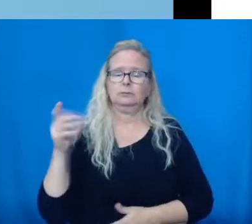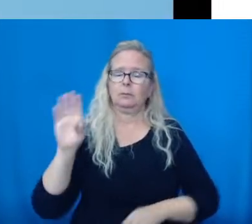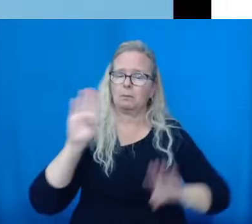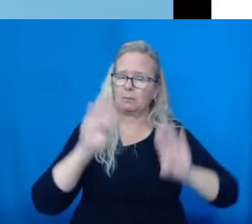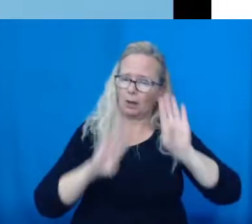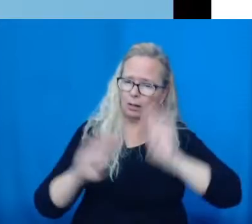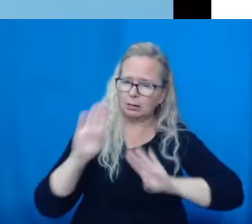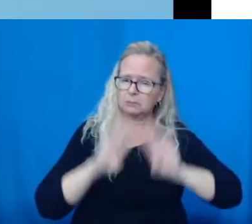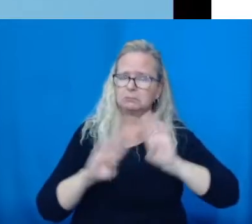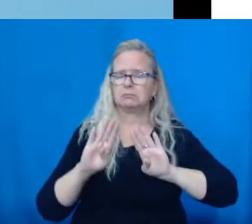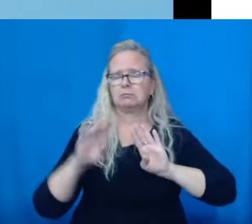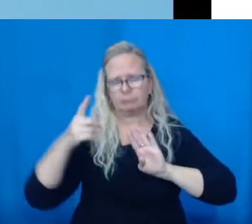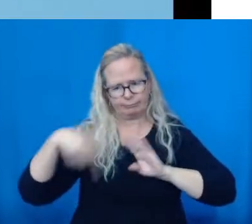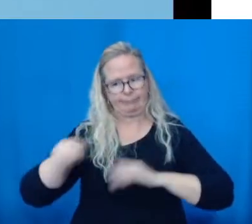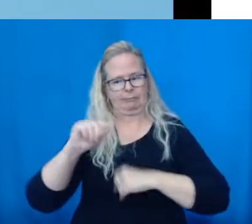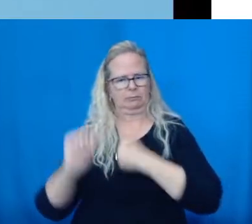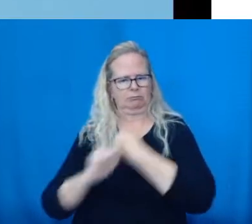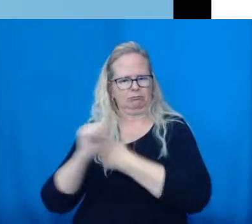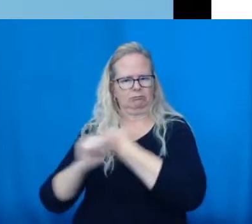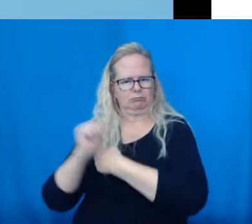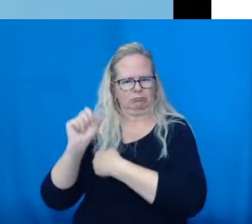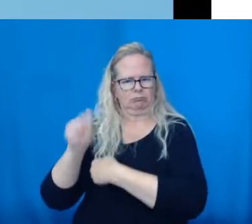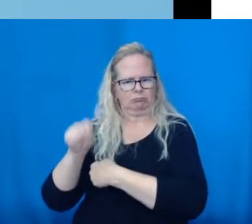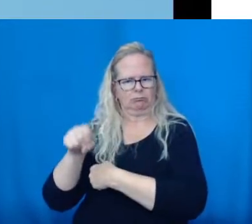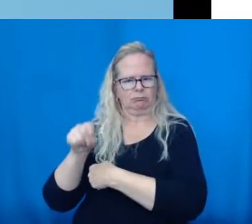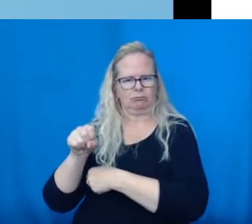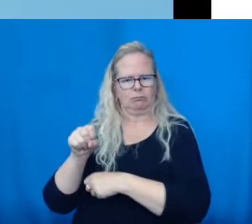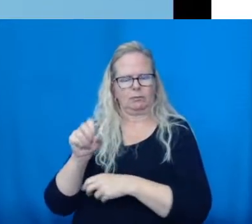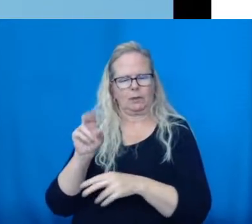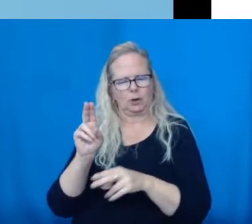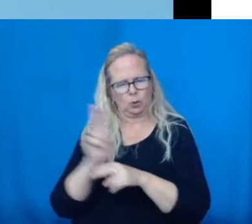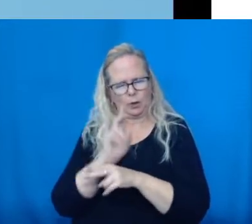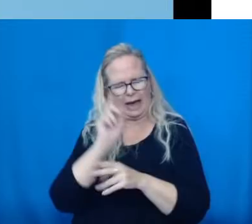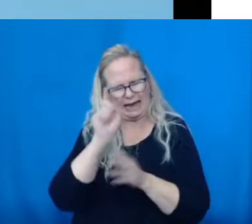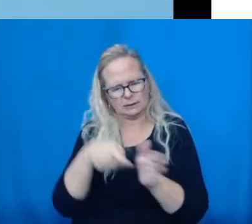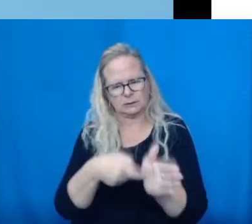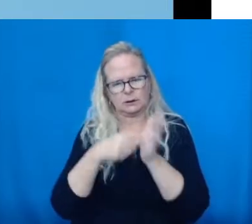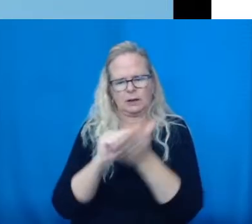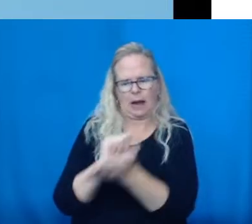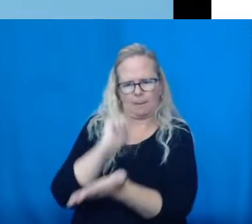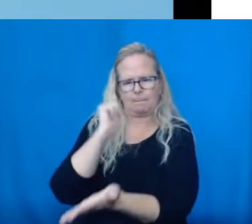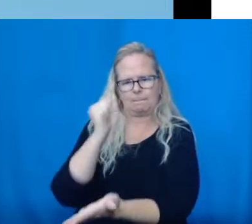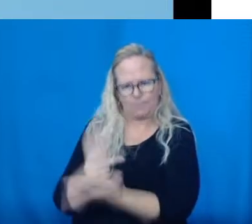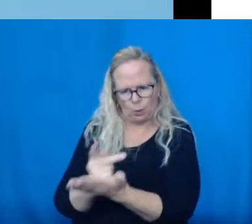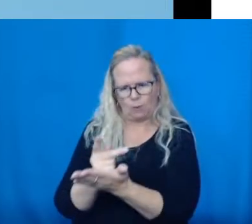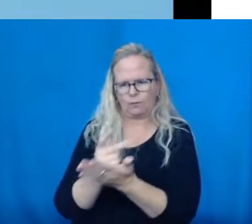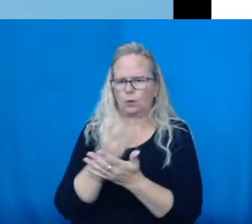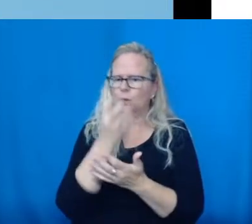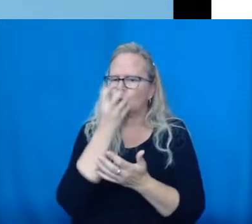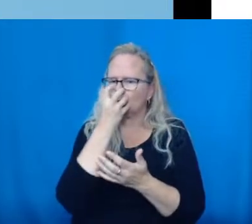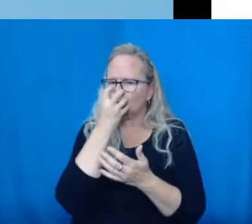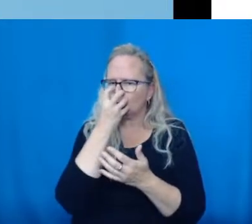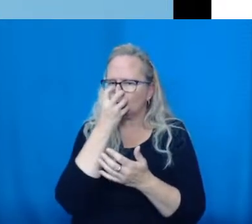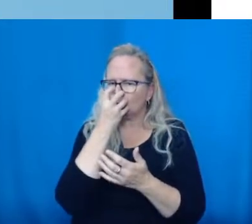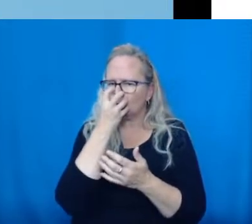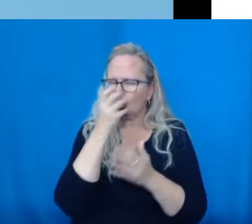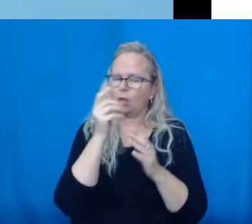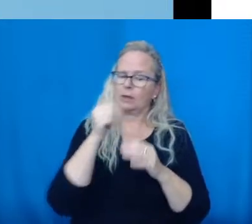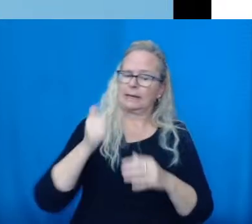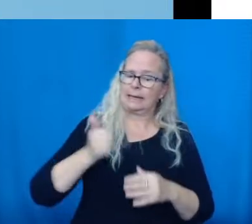approved respirator. Legislation in Canada drives this. And so some agency is,